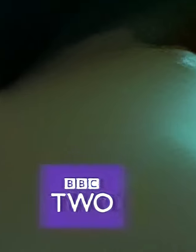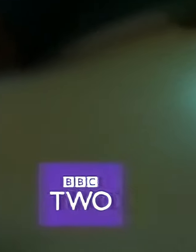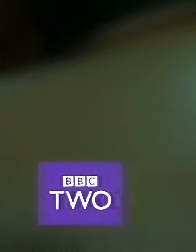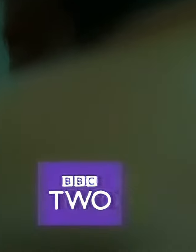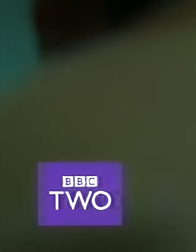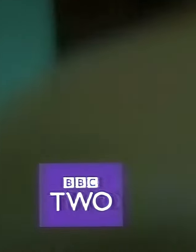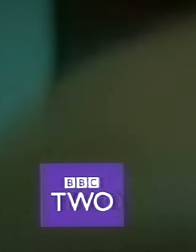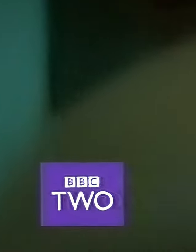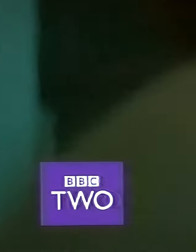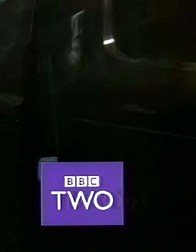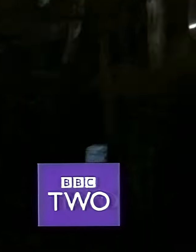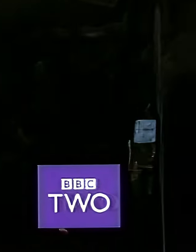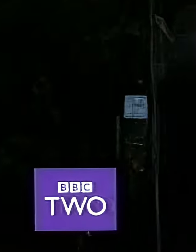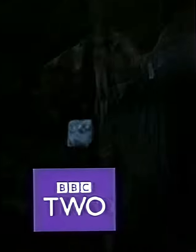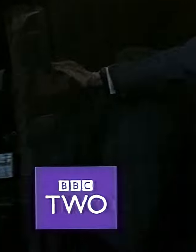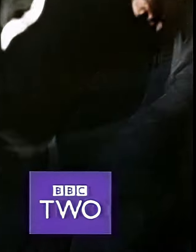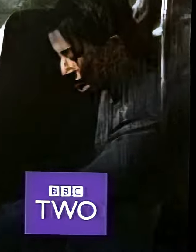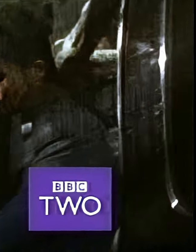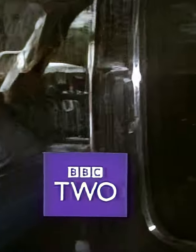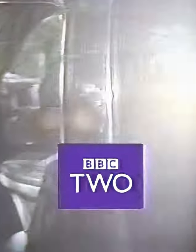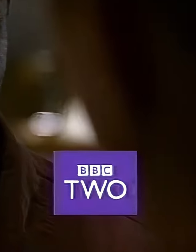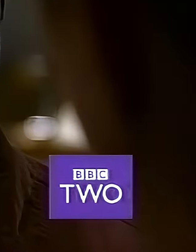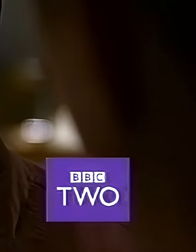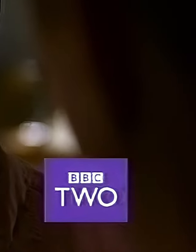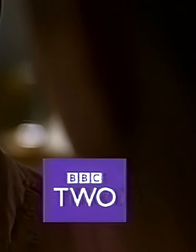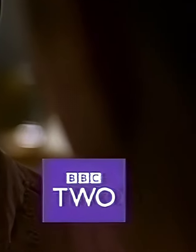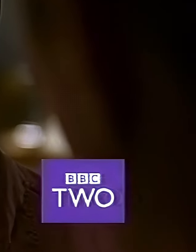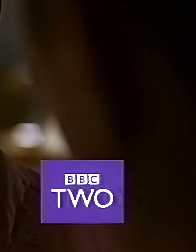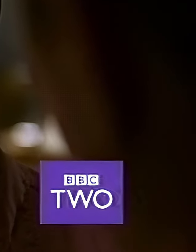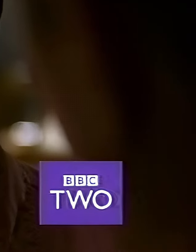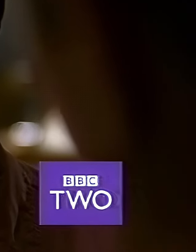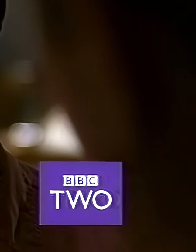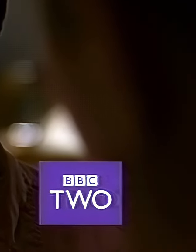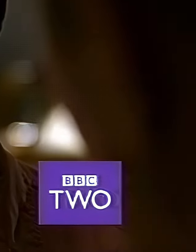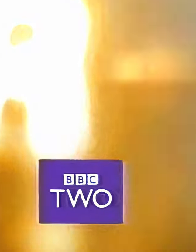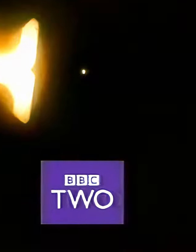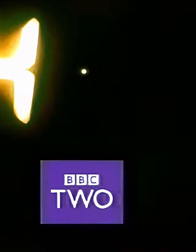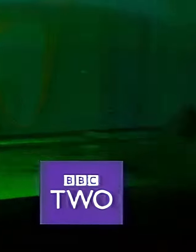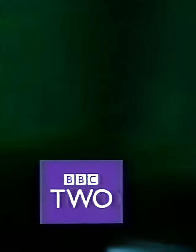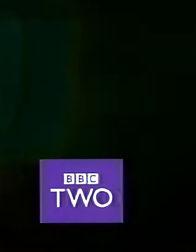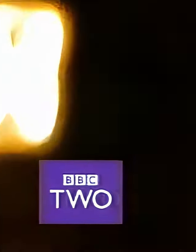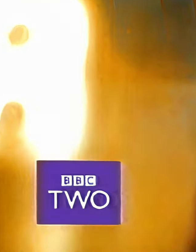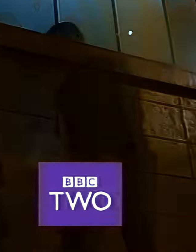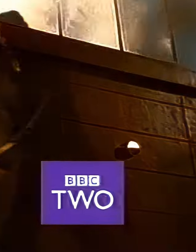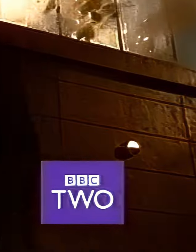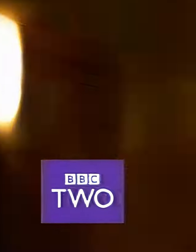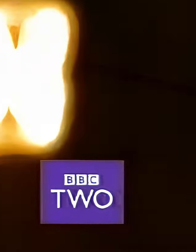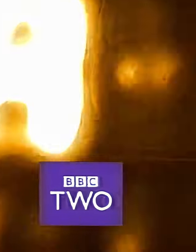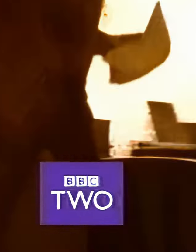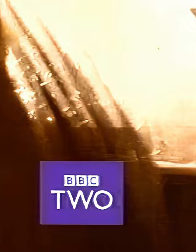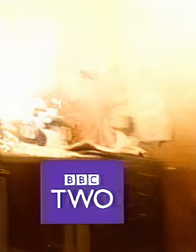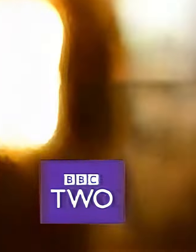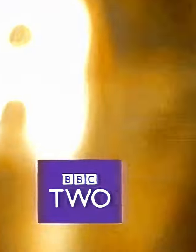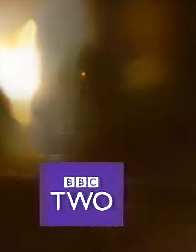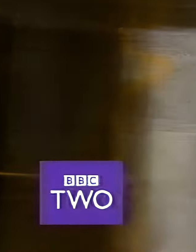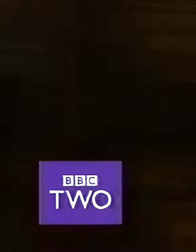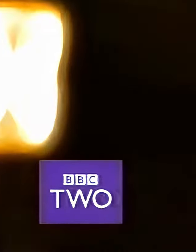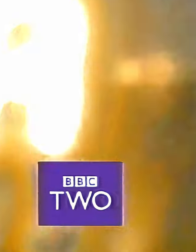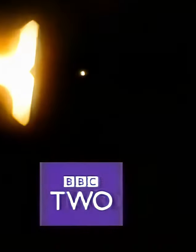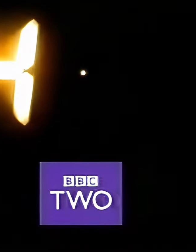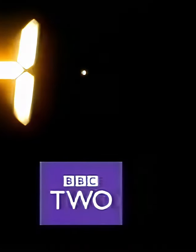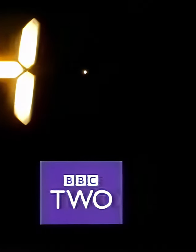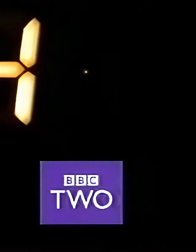bring in one former agent. Coming soon. Today's going to be a very long day. 24 returns